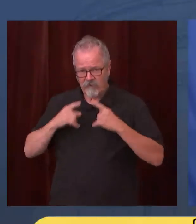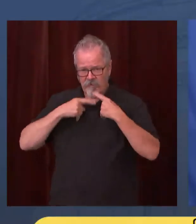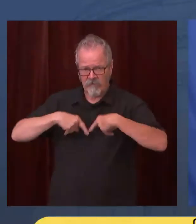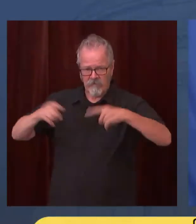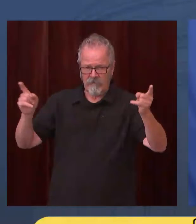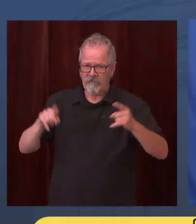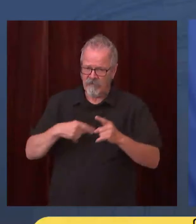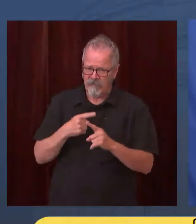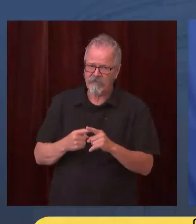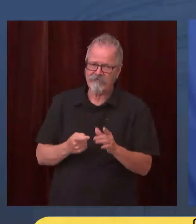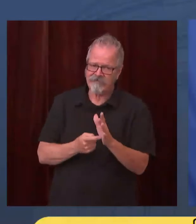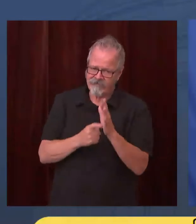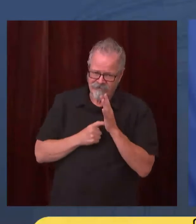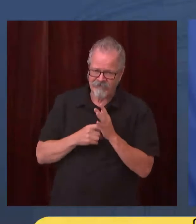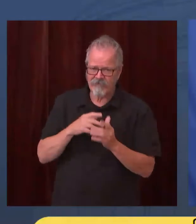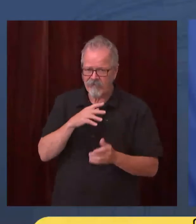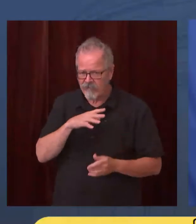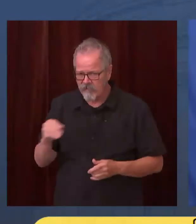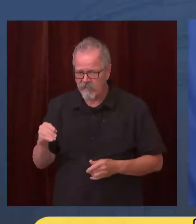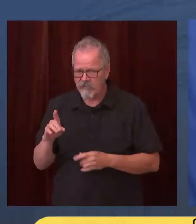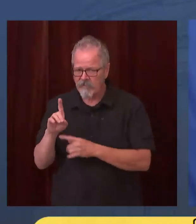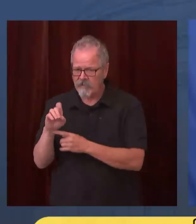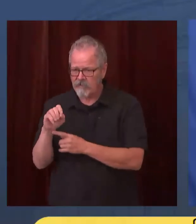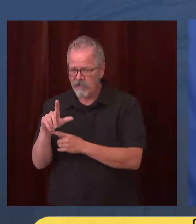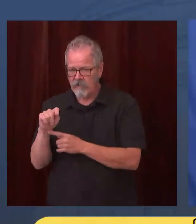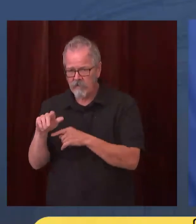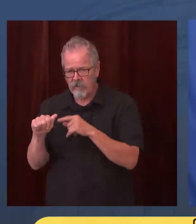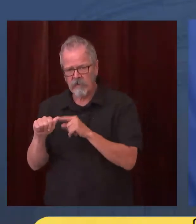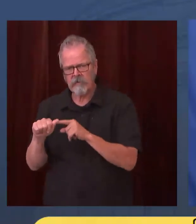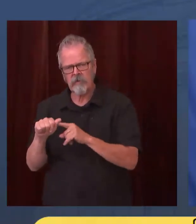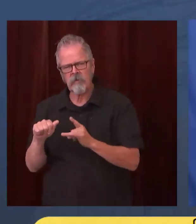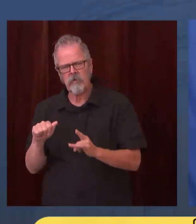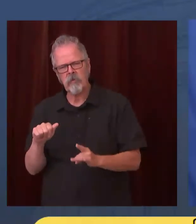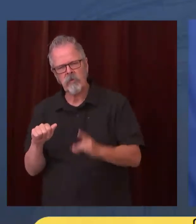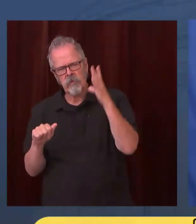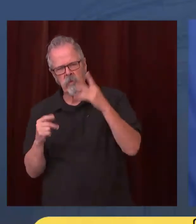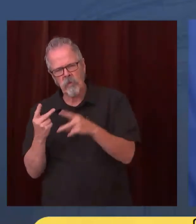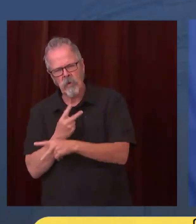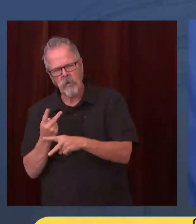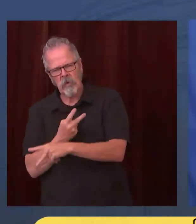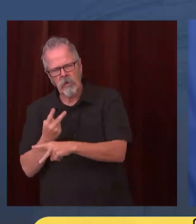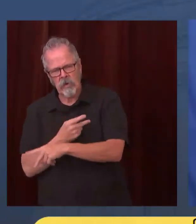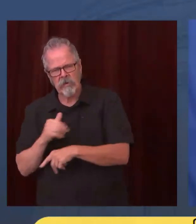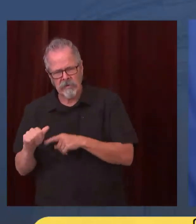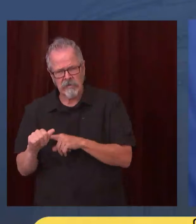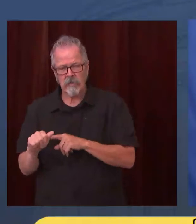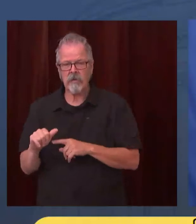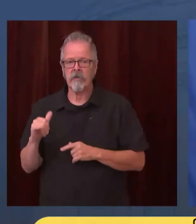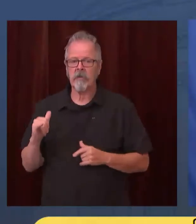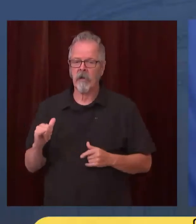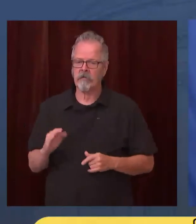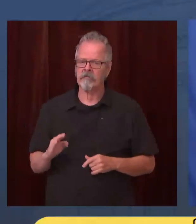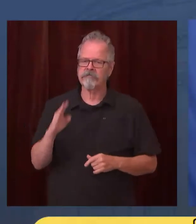we've started to see an increase in vaccination rates. The last numbers that I saw was over a 30% increase over 2